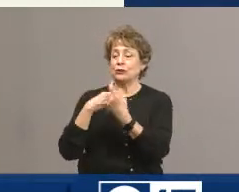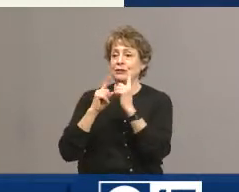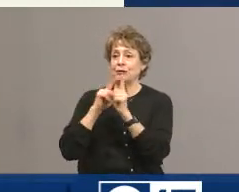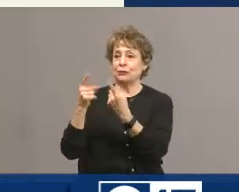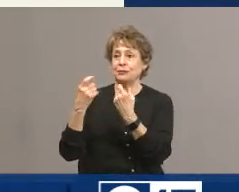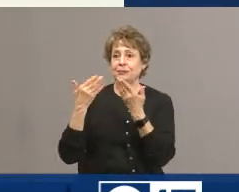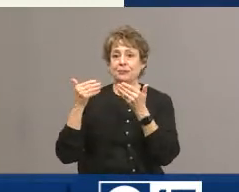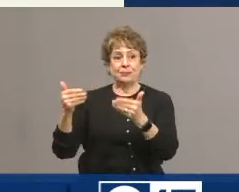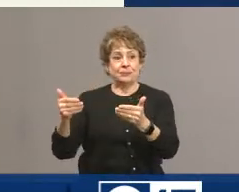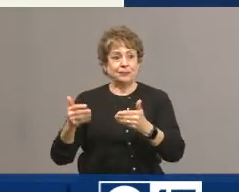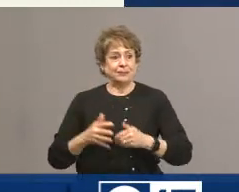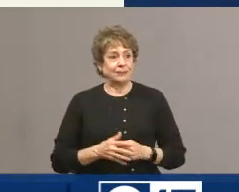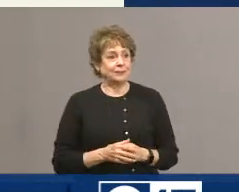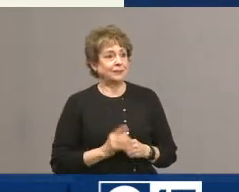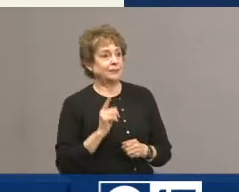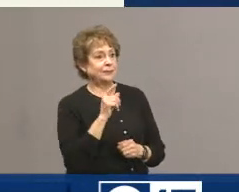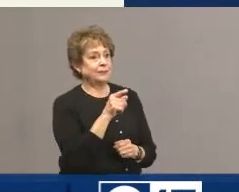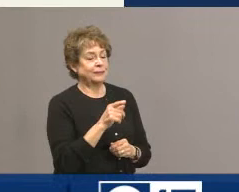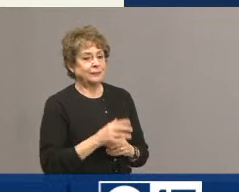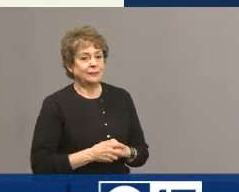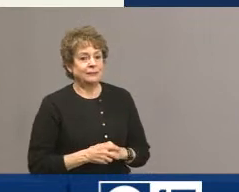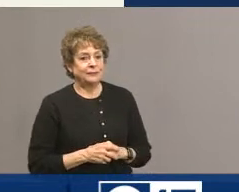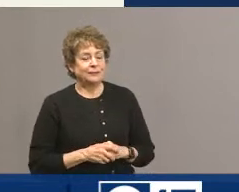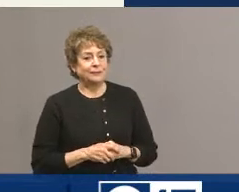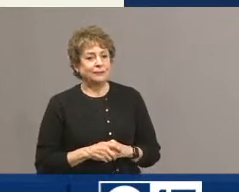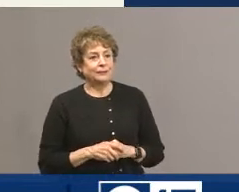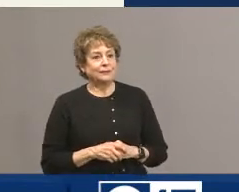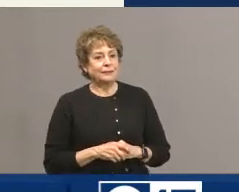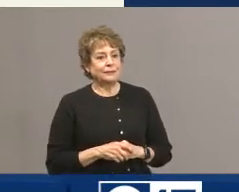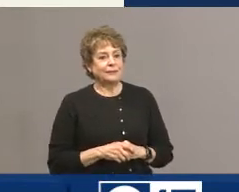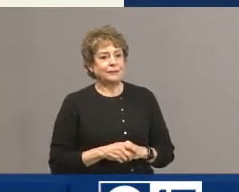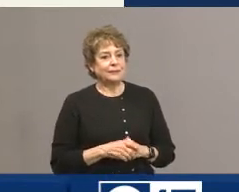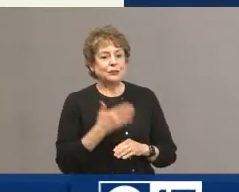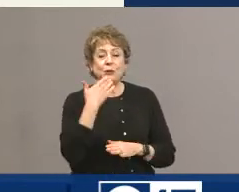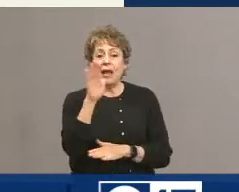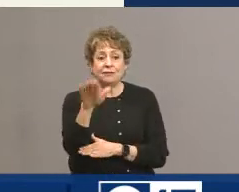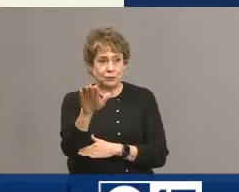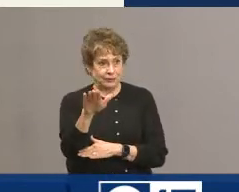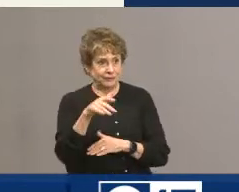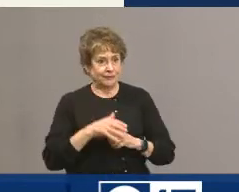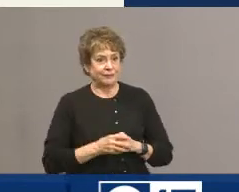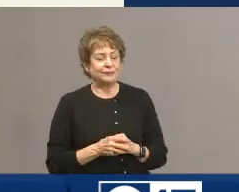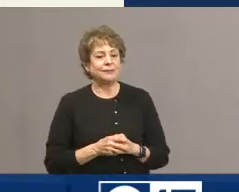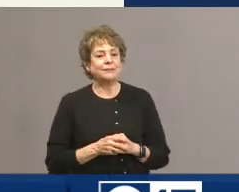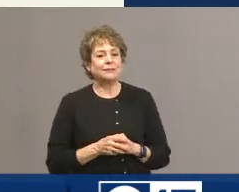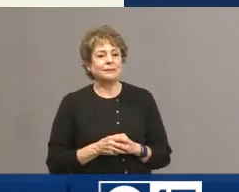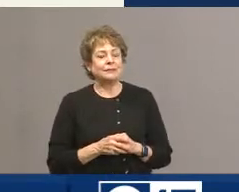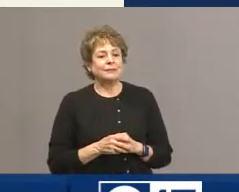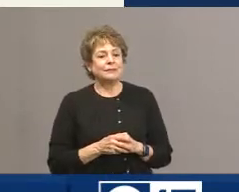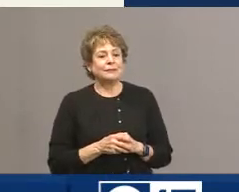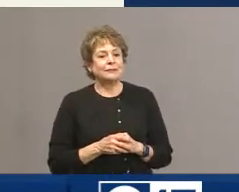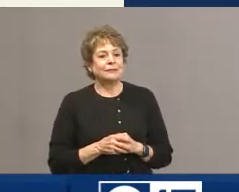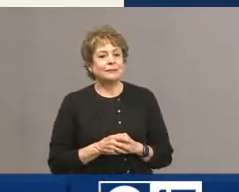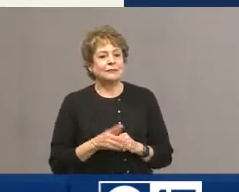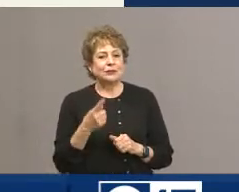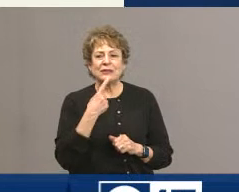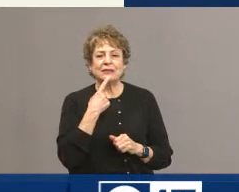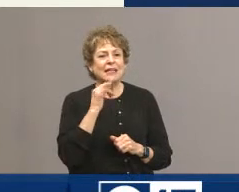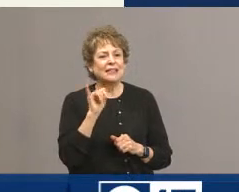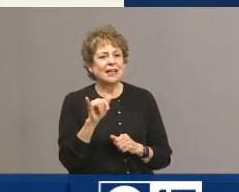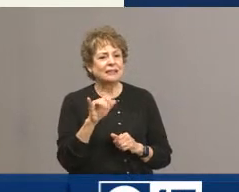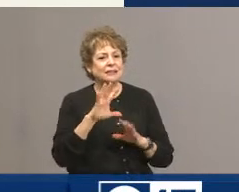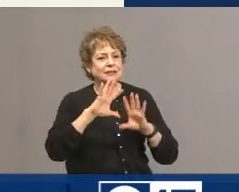Good afternoon. Governor Ducey, 50 or less is what you said for public gatherings. Does that include churches? Does that include